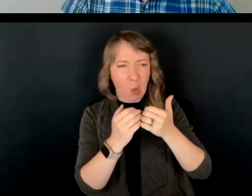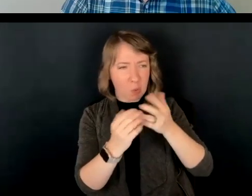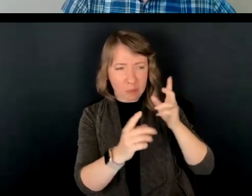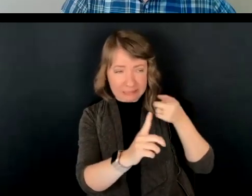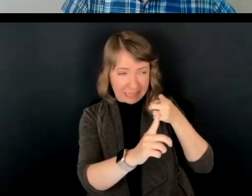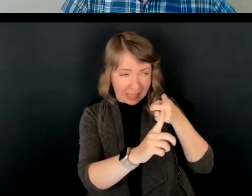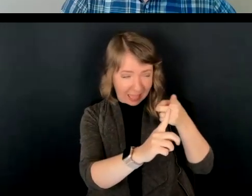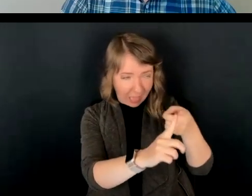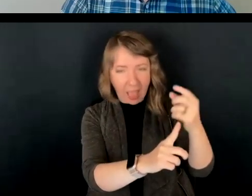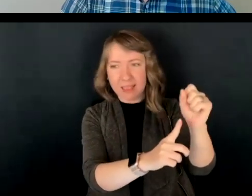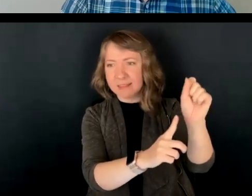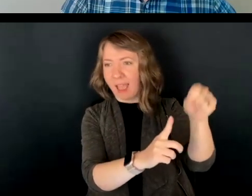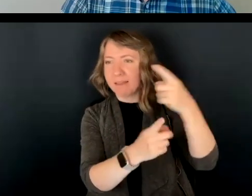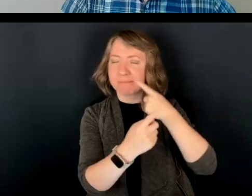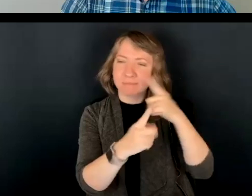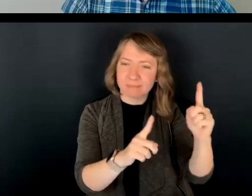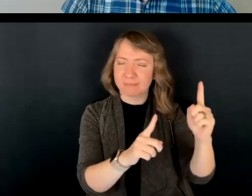of navigating the fact that